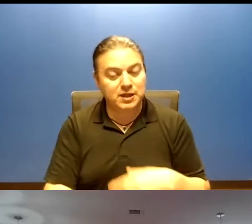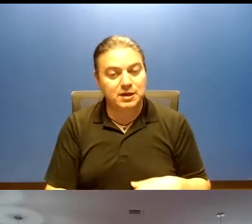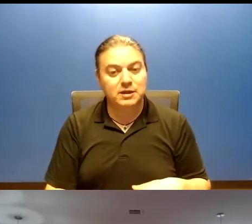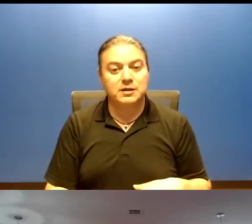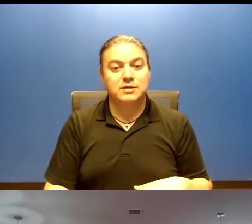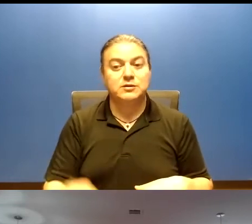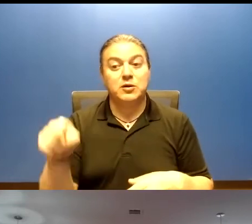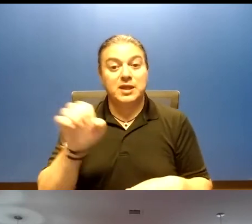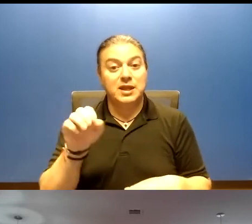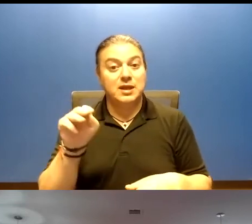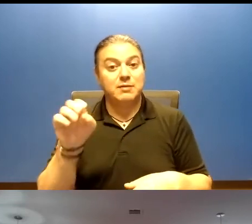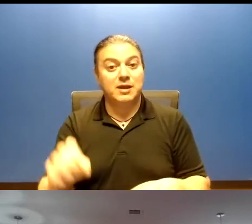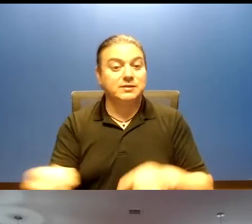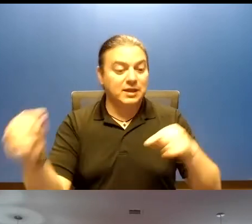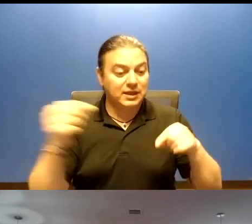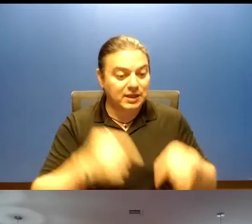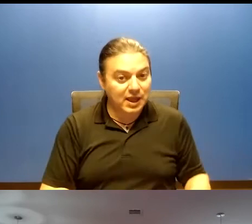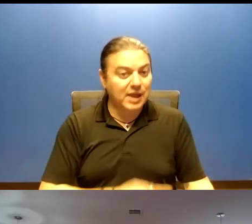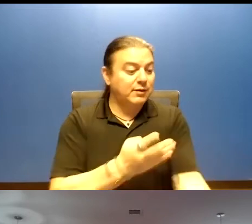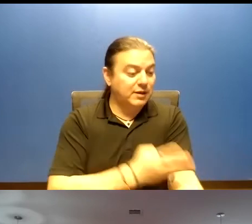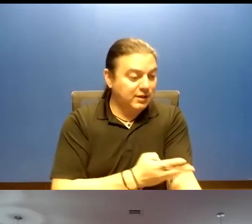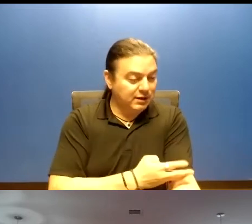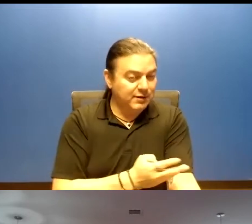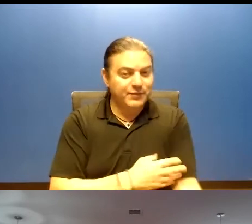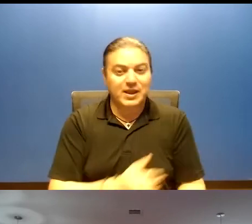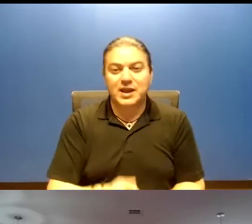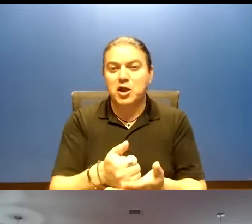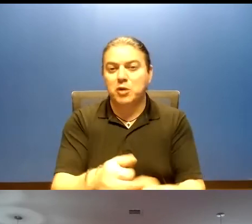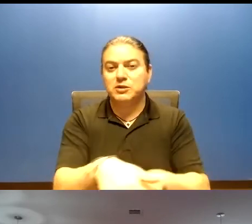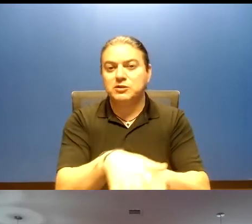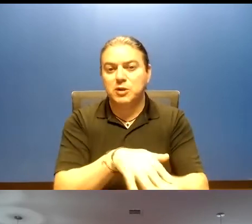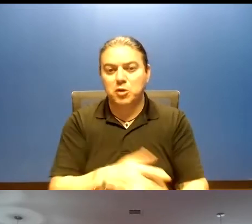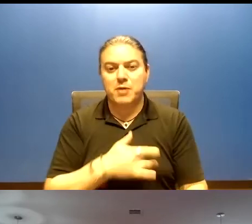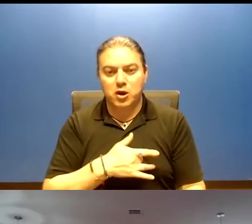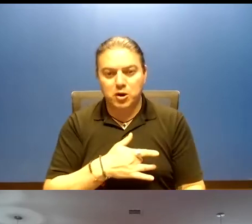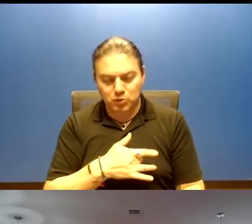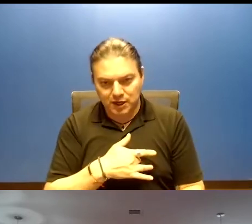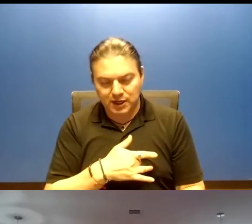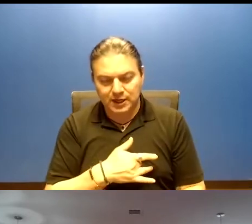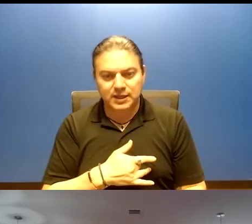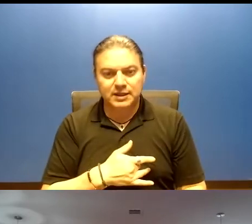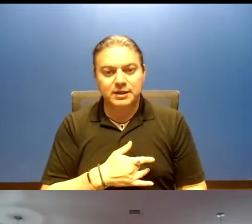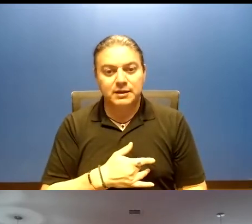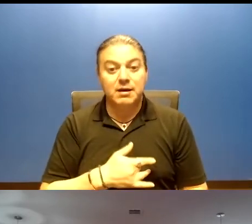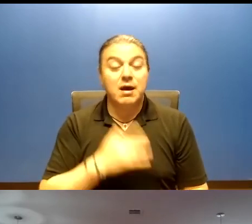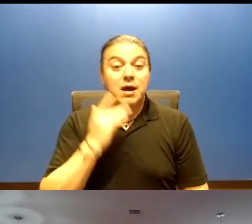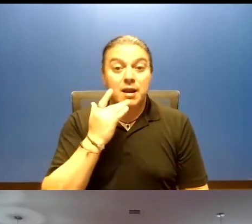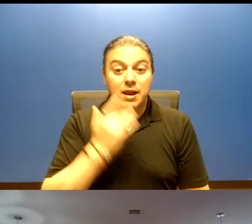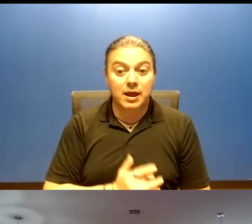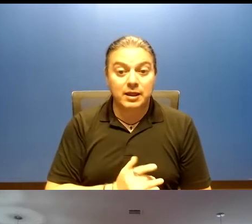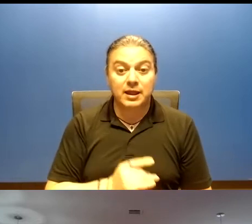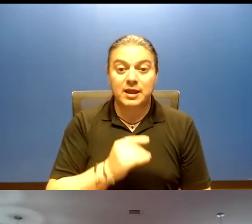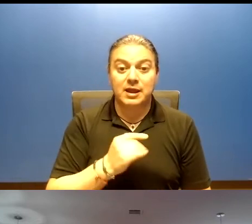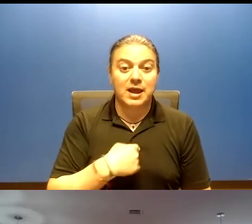it. They had to slow my heart rate, which is pretty much like stopping it. Luckily I didn't need to have